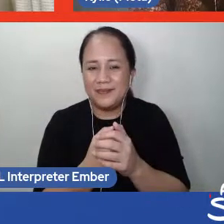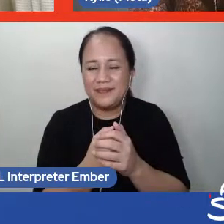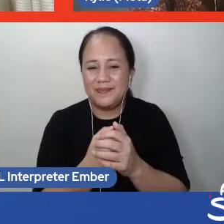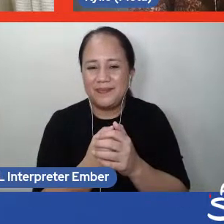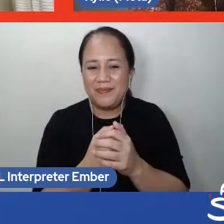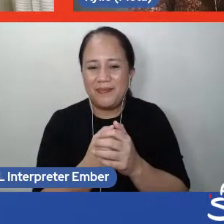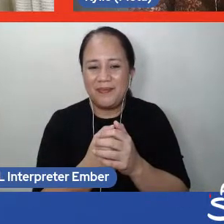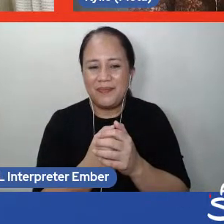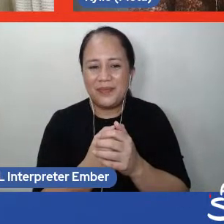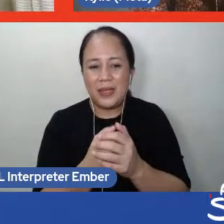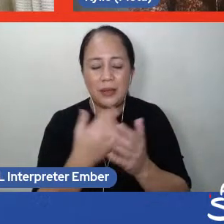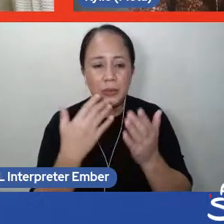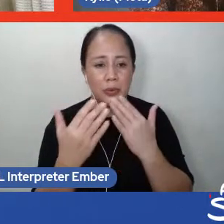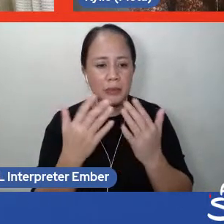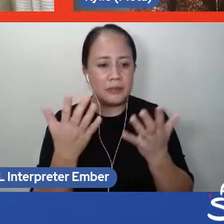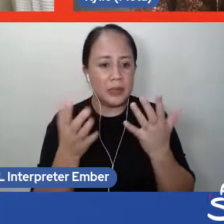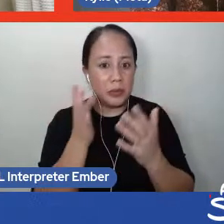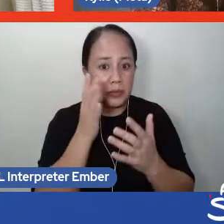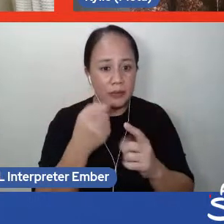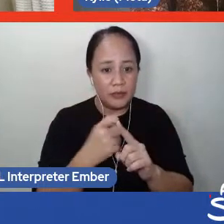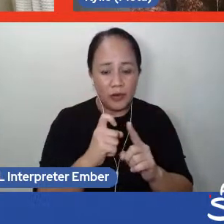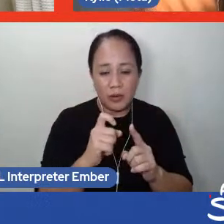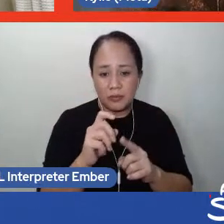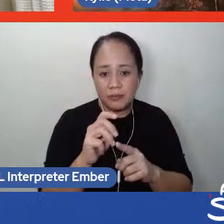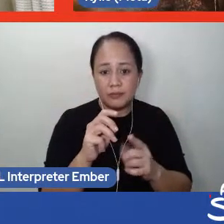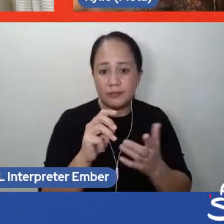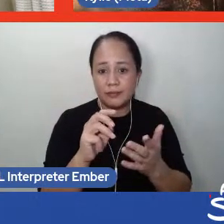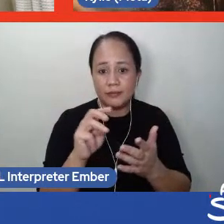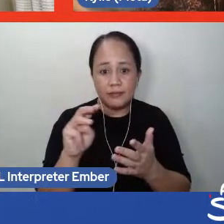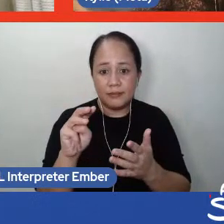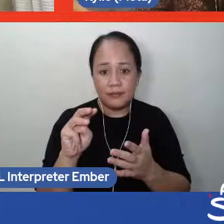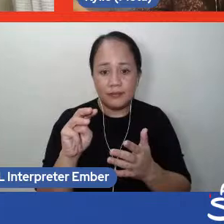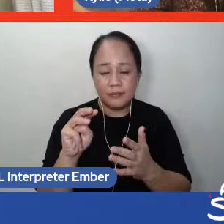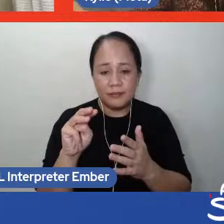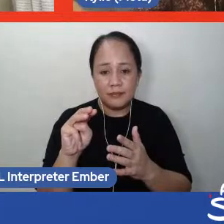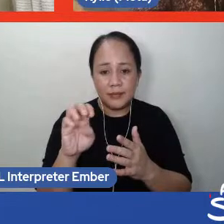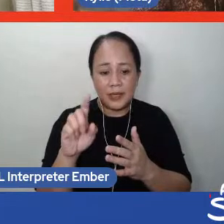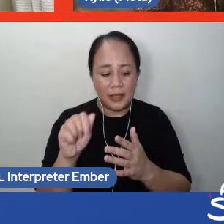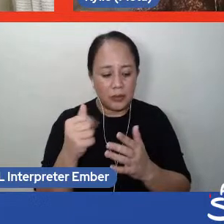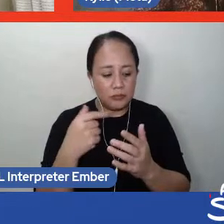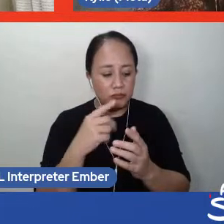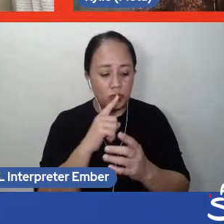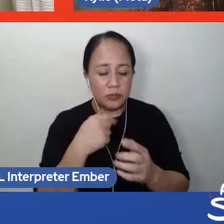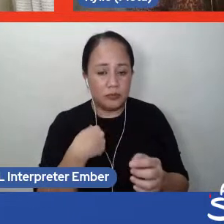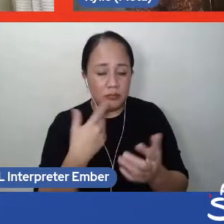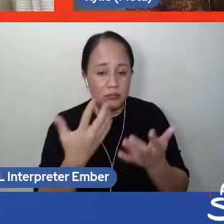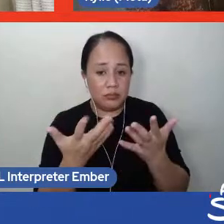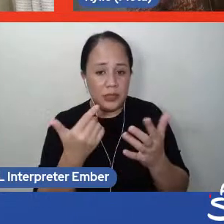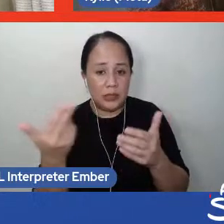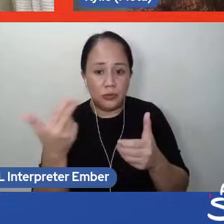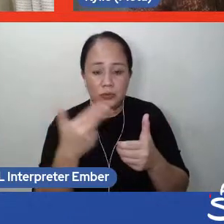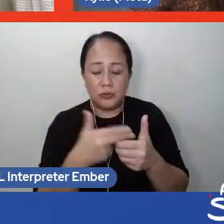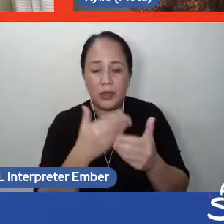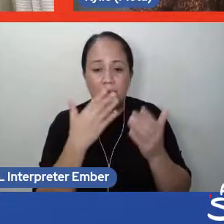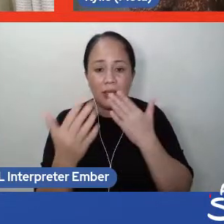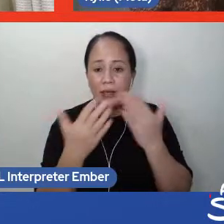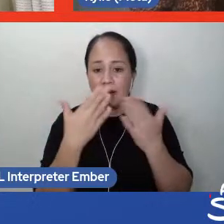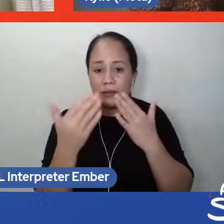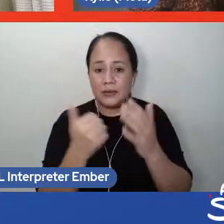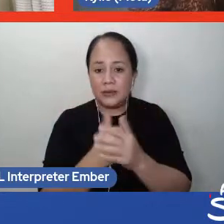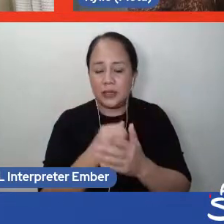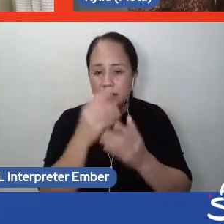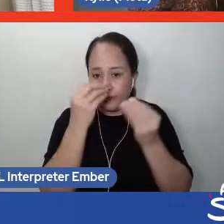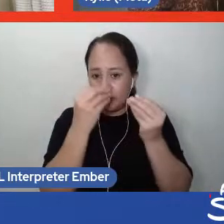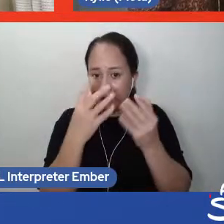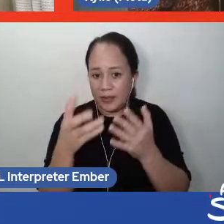Yep. Thank you, Carmela. Maybe someone from Meta can answer. Kylie? Sure, I can jump in here. So, I mean, thank you for that